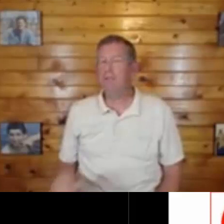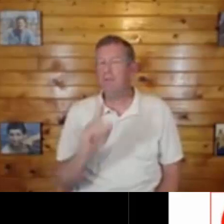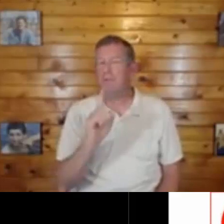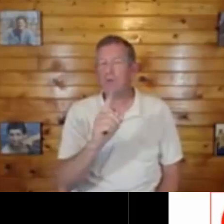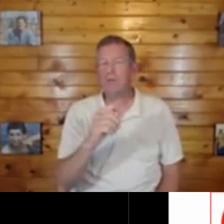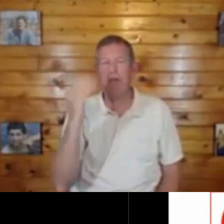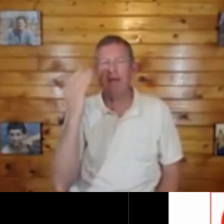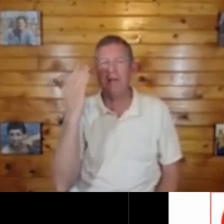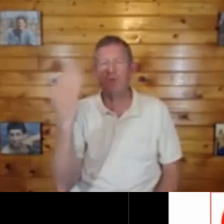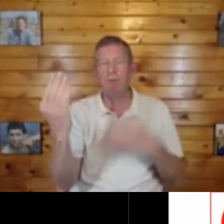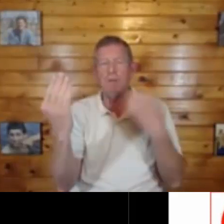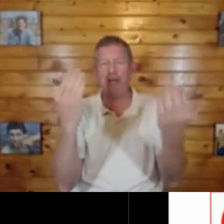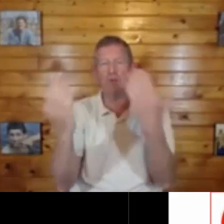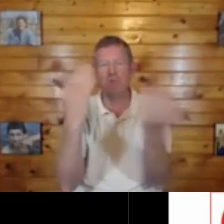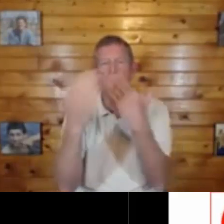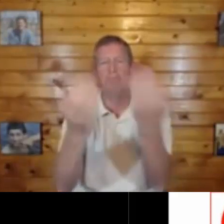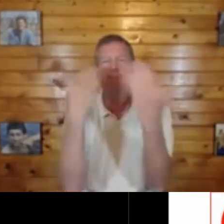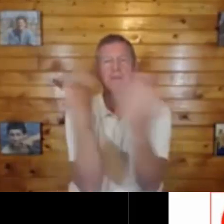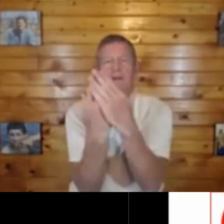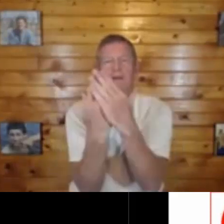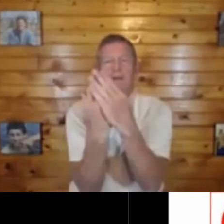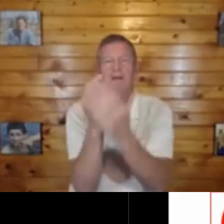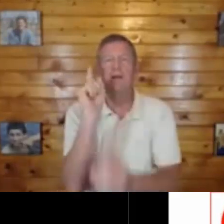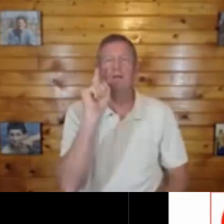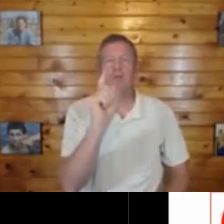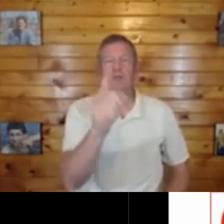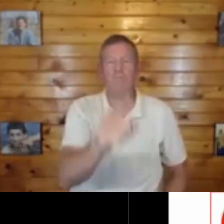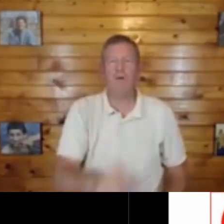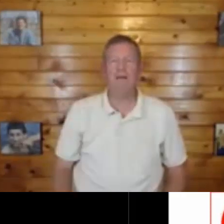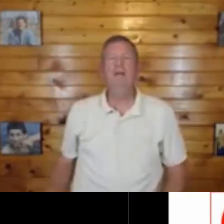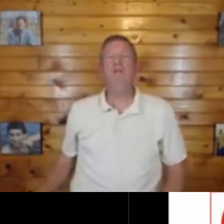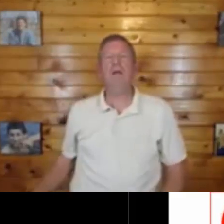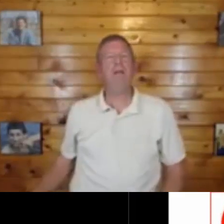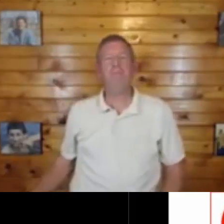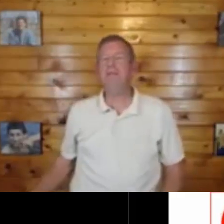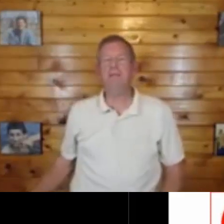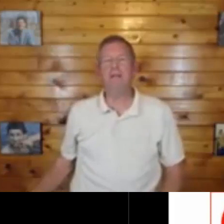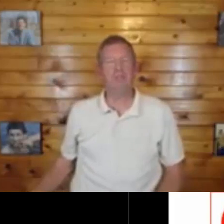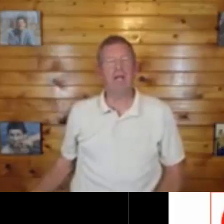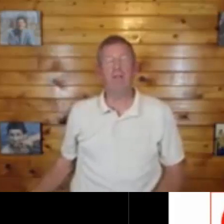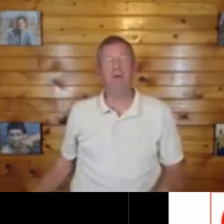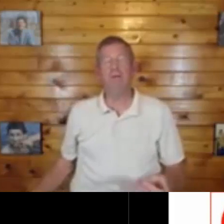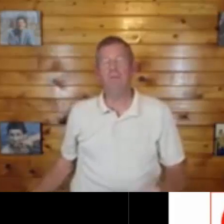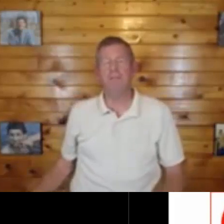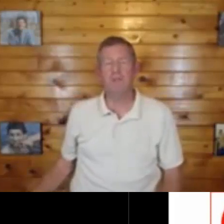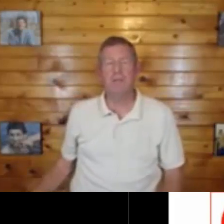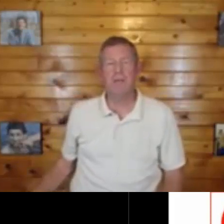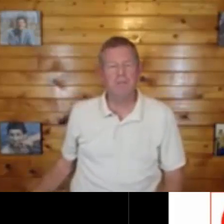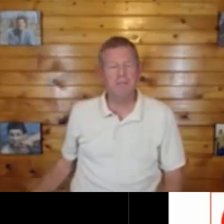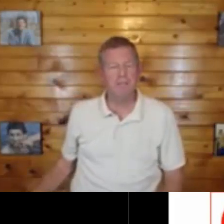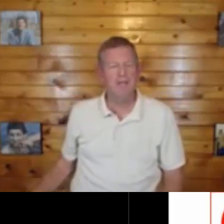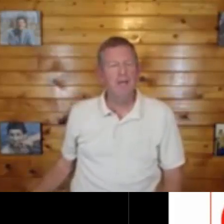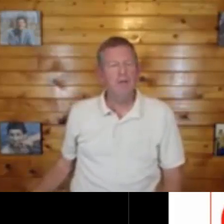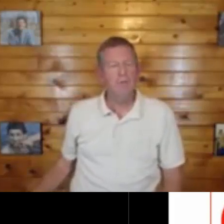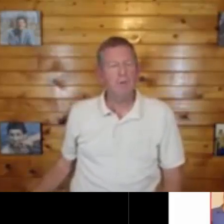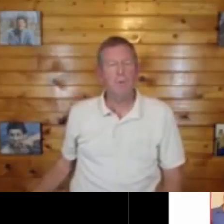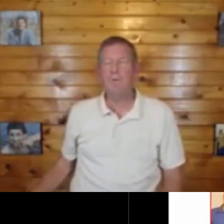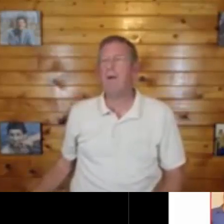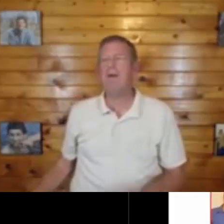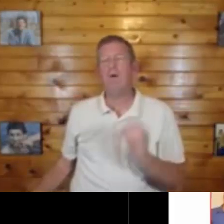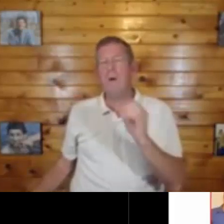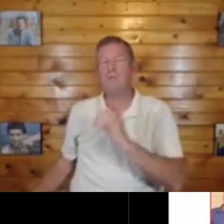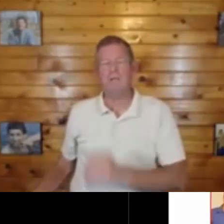aime, but don't say je aime, j'aime. J'aime, voilà. J'aime la pizza. J'adore la pizza. J'aime la pizza.